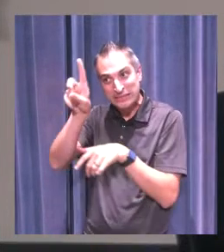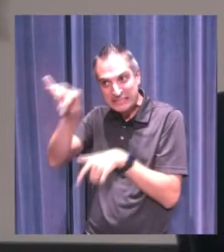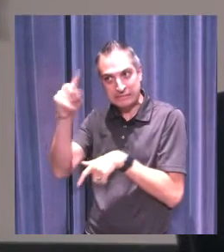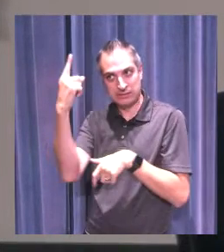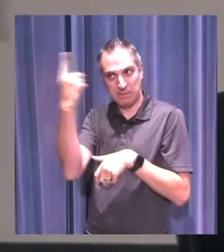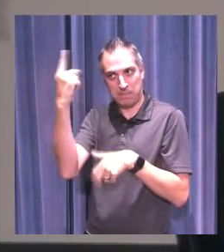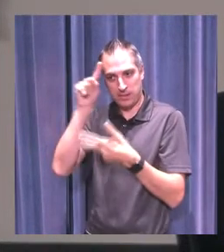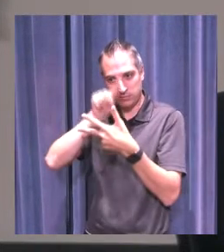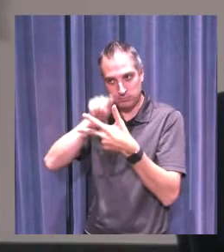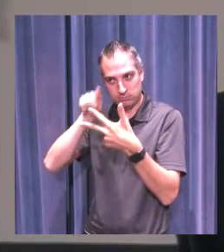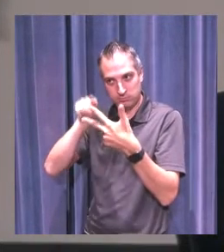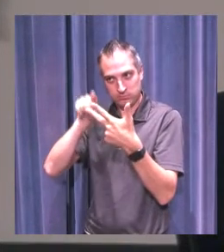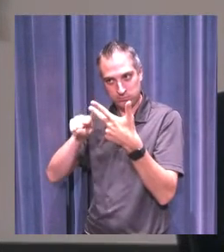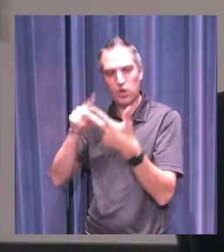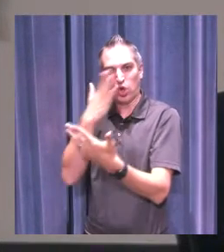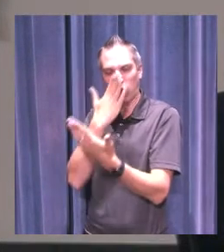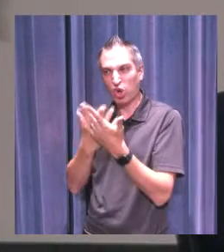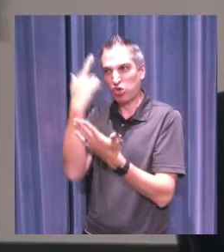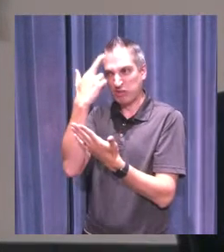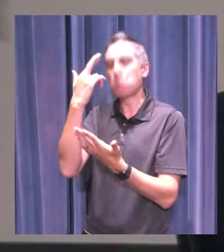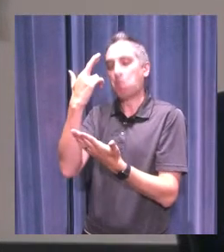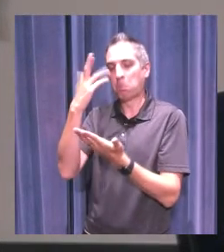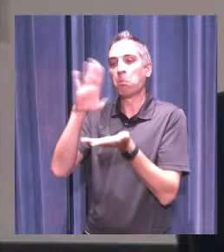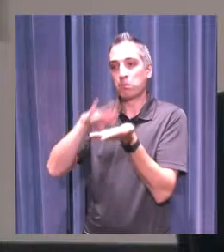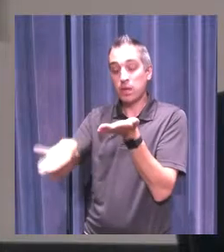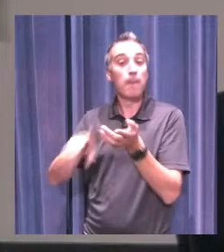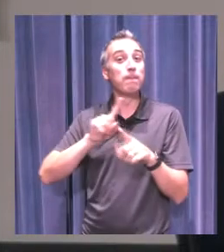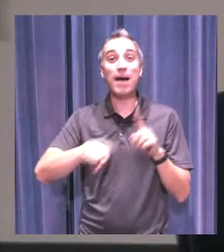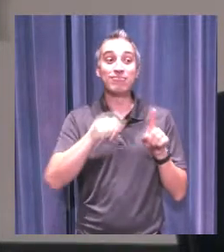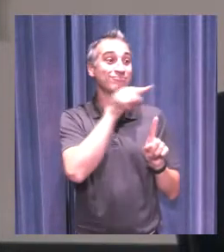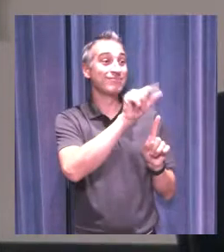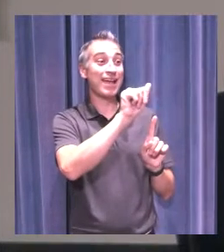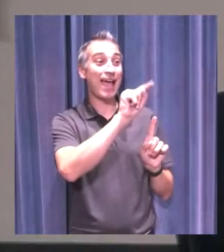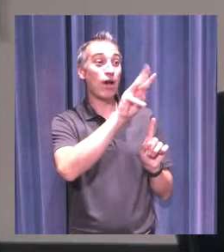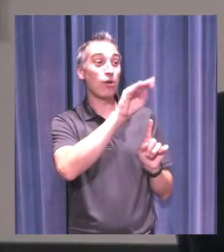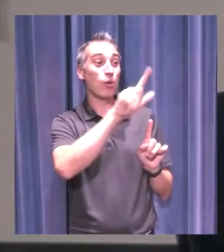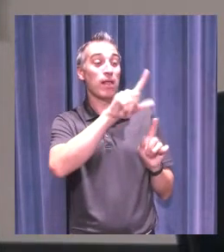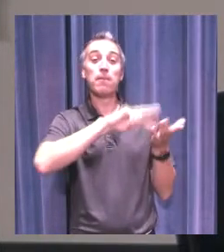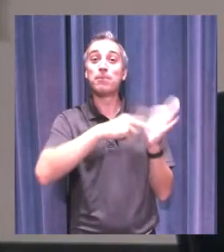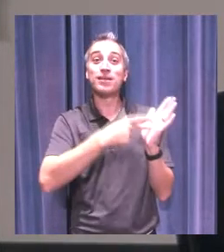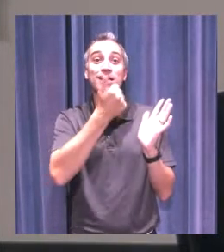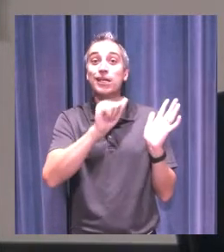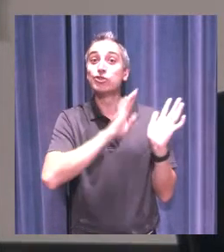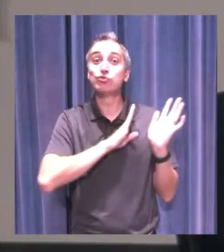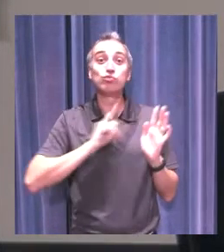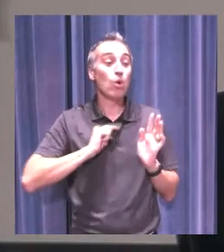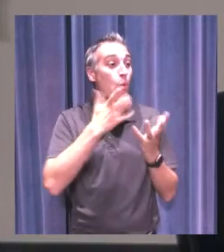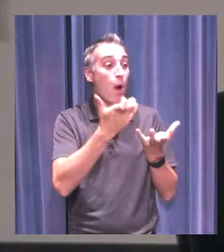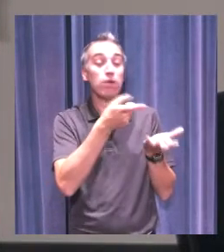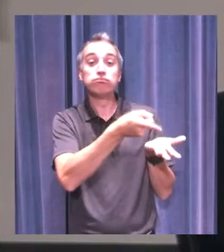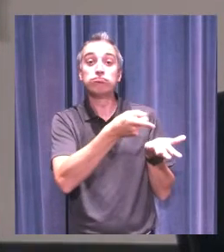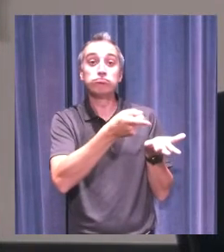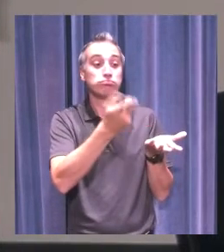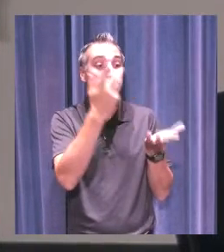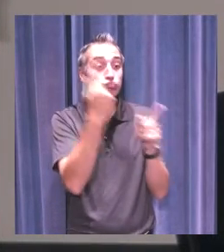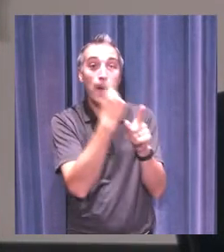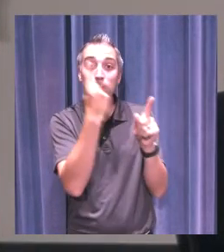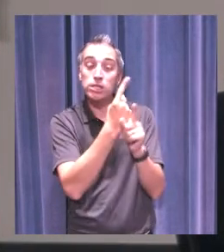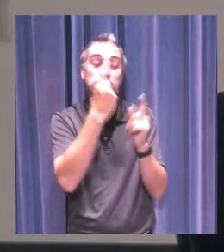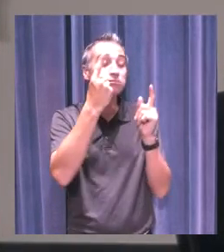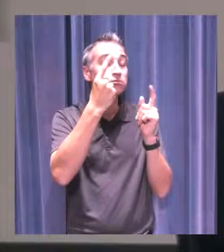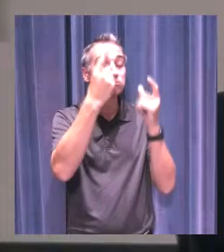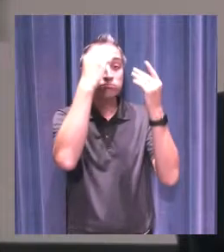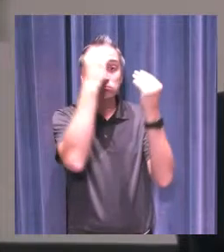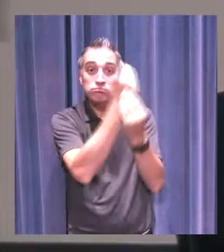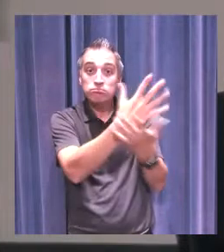place. So if it is the majority vote of the trustees that end the agreement at any date through a properly noticed meeting and a properly noticed motion,